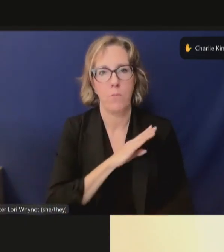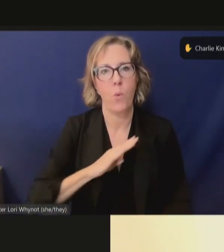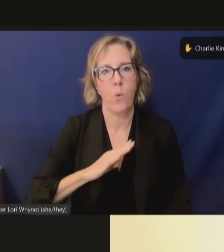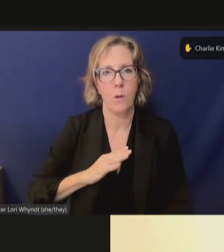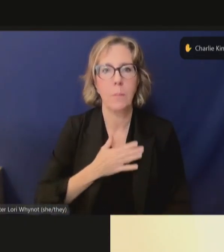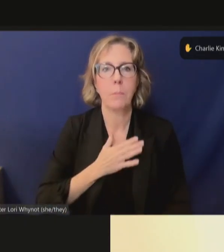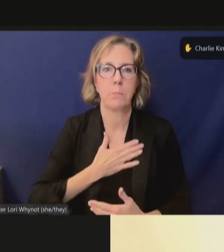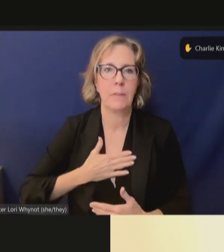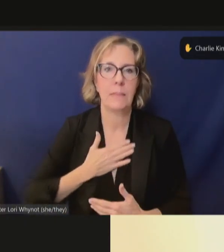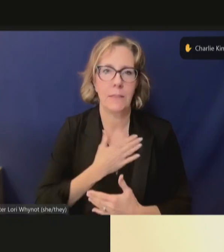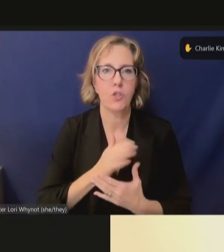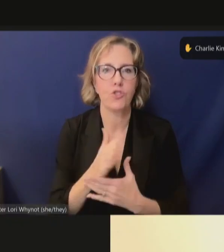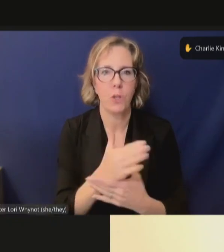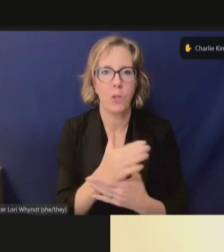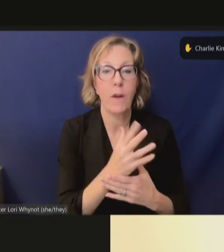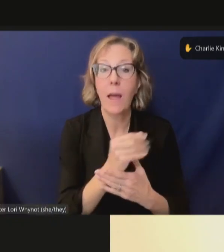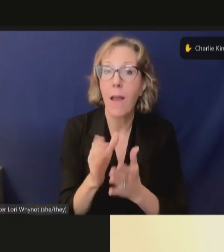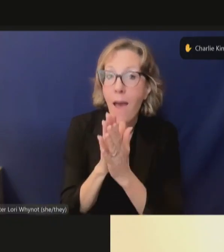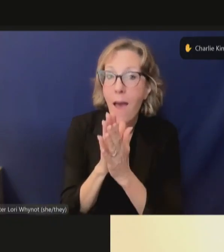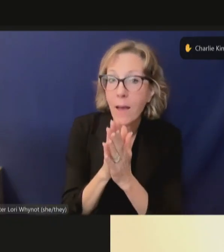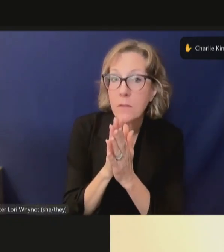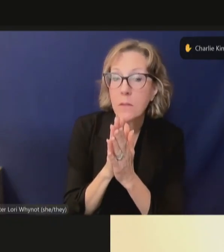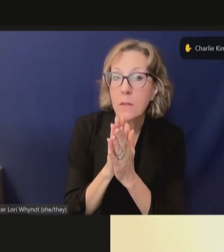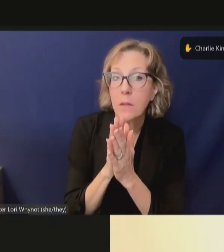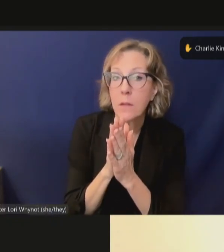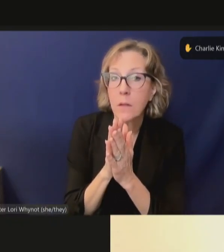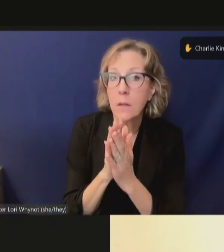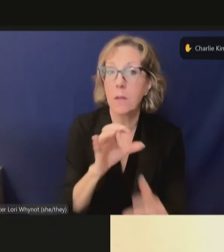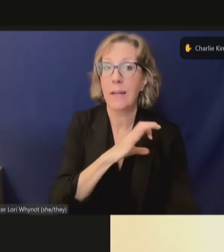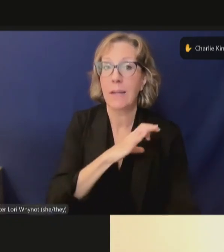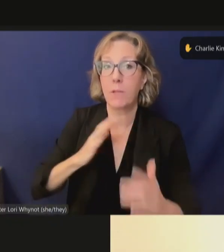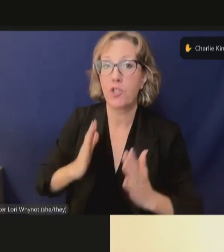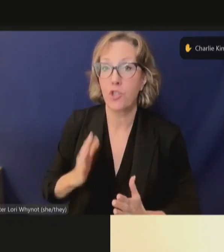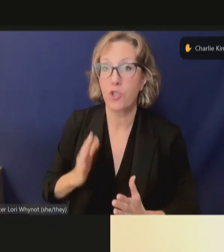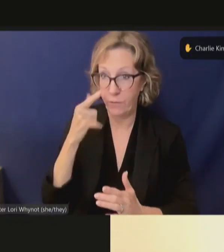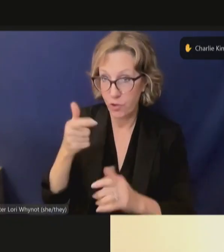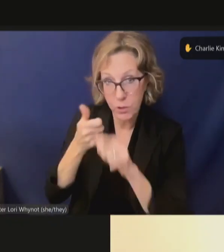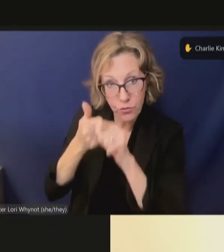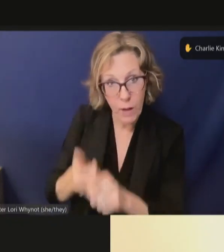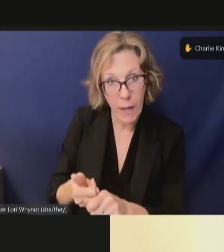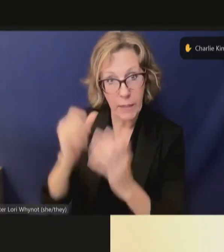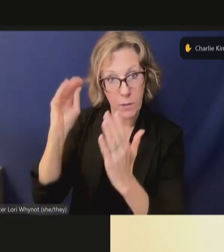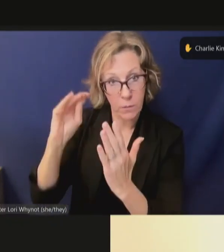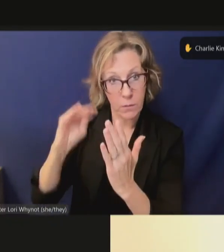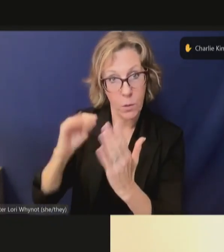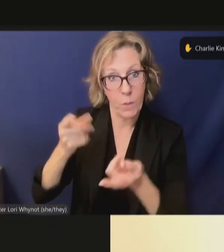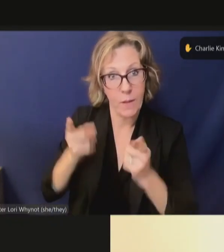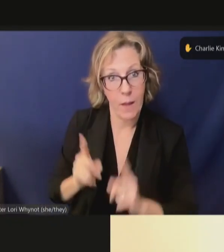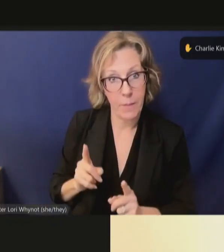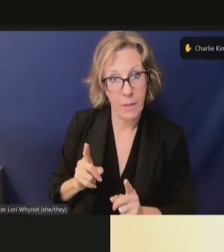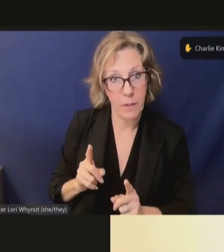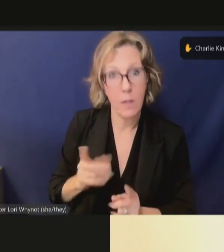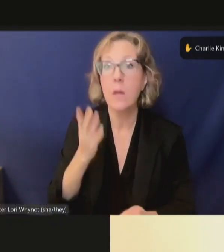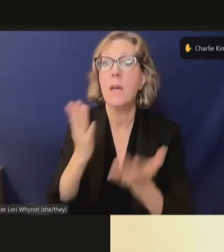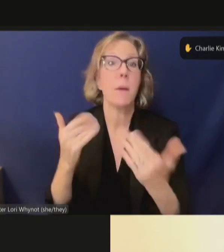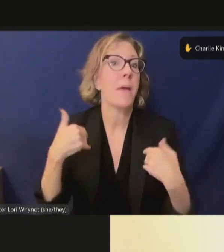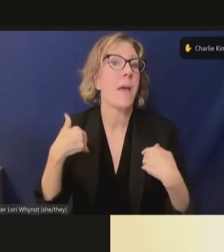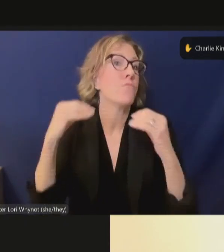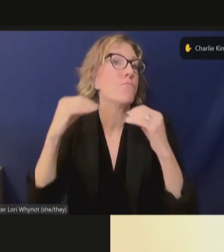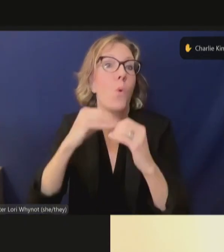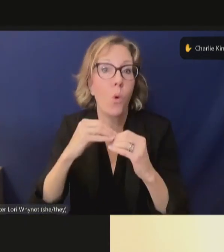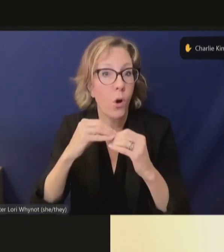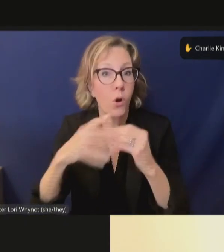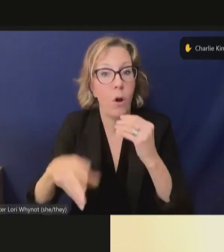And I would ask the commissioner if she's tracking this too, and she may have something more comprehensive, I don't